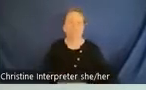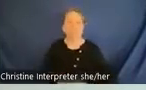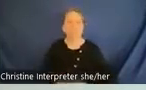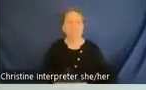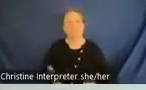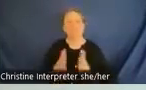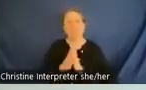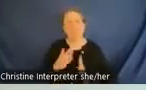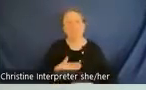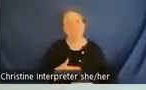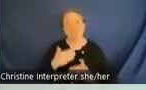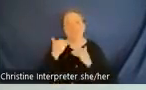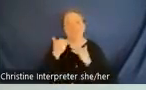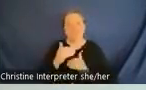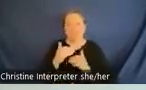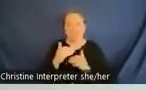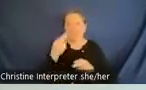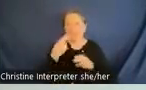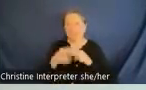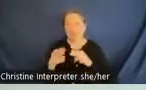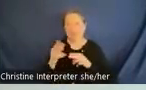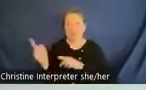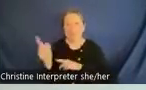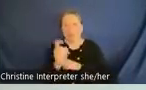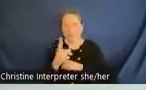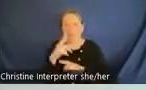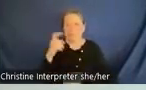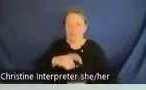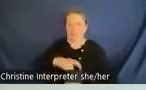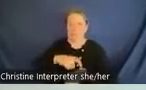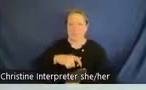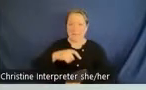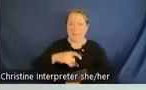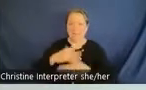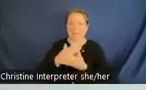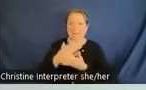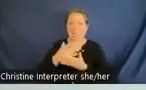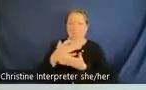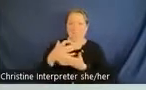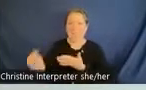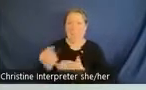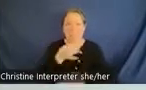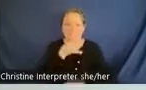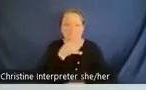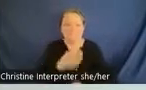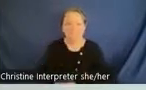your questions brief as we are starting to run out of time.